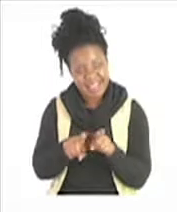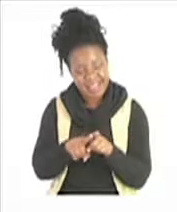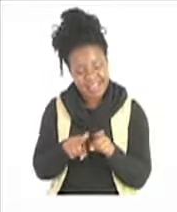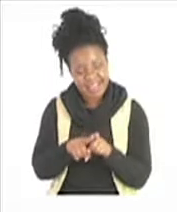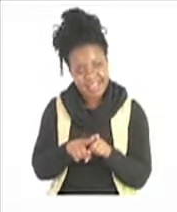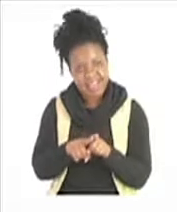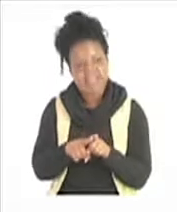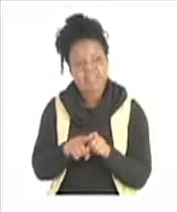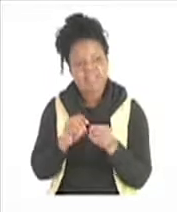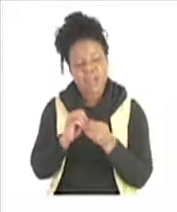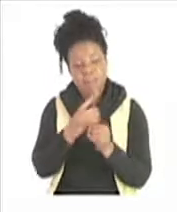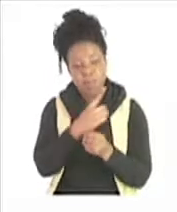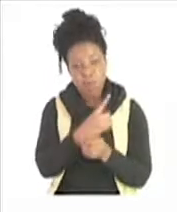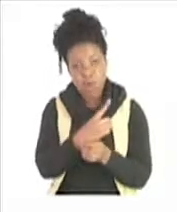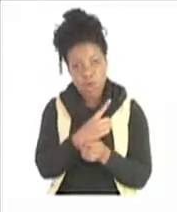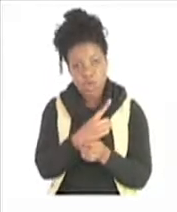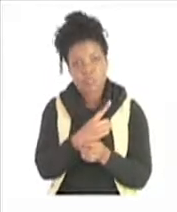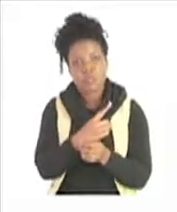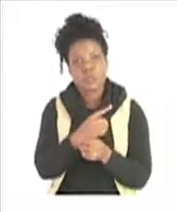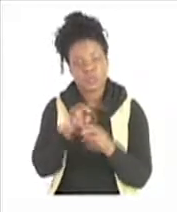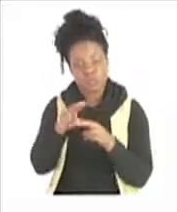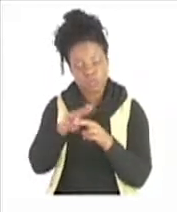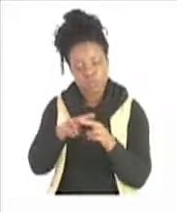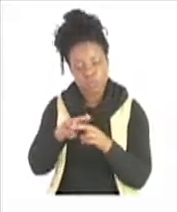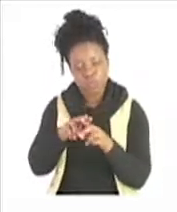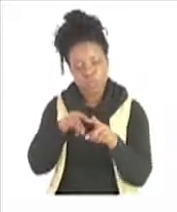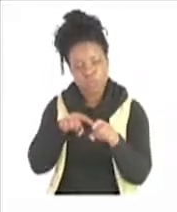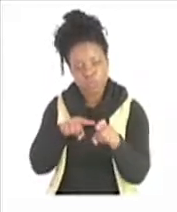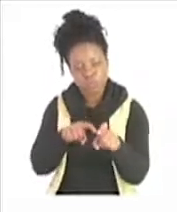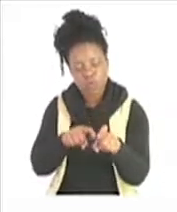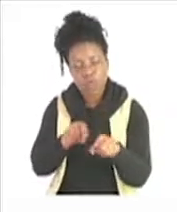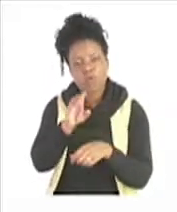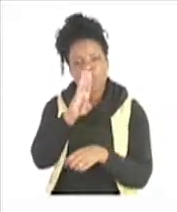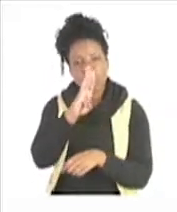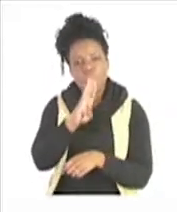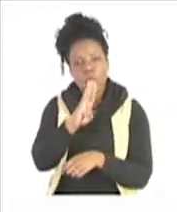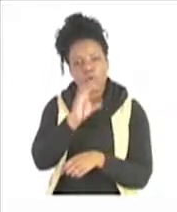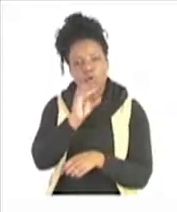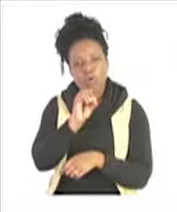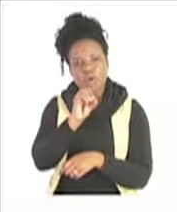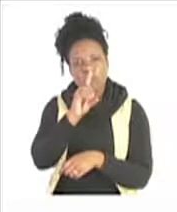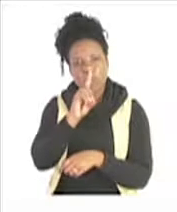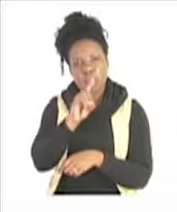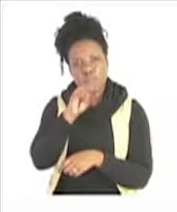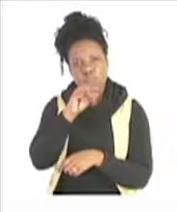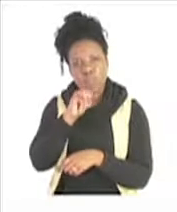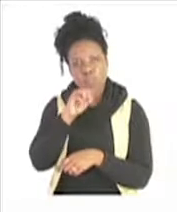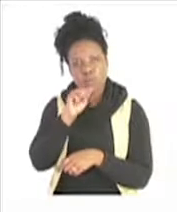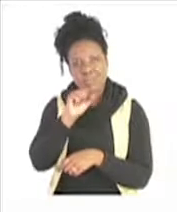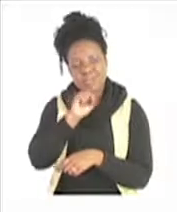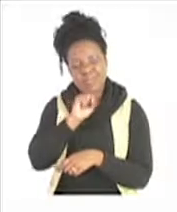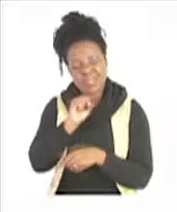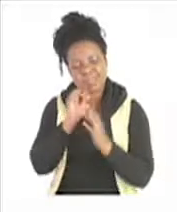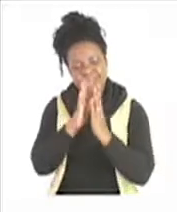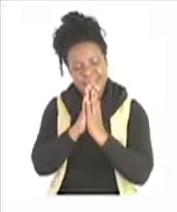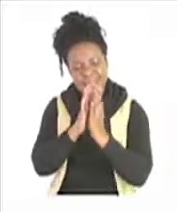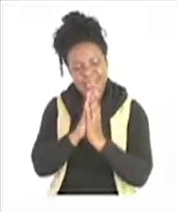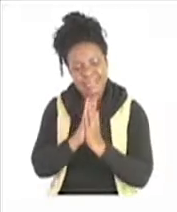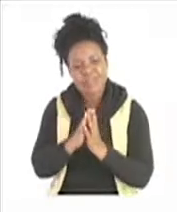A in brackets, 10 plus 6 times 20. Number